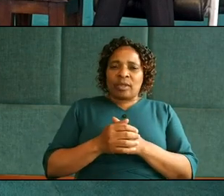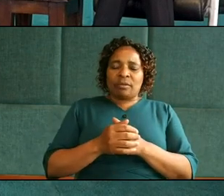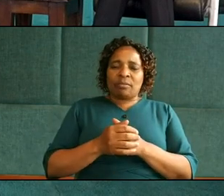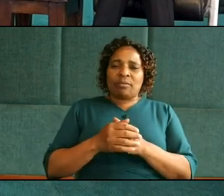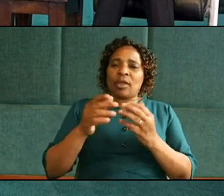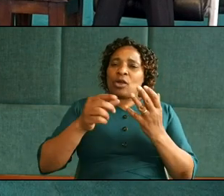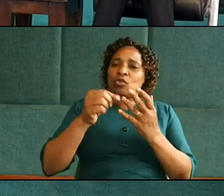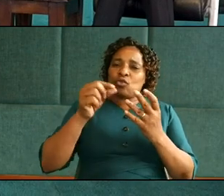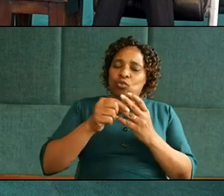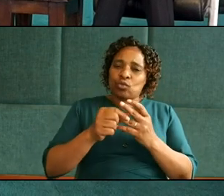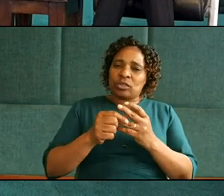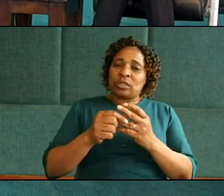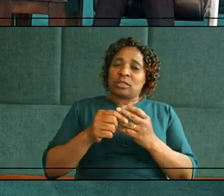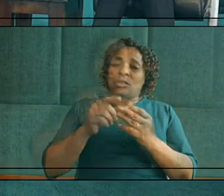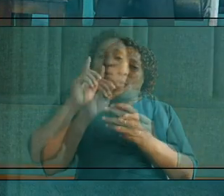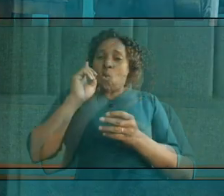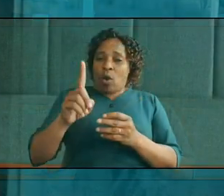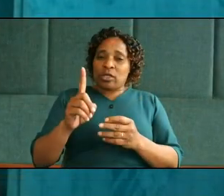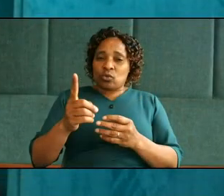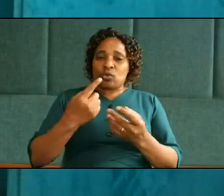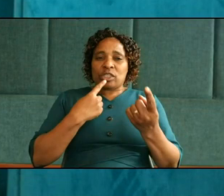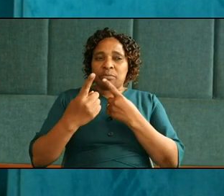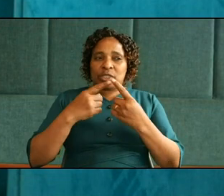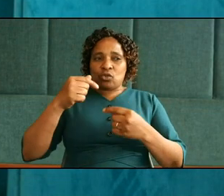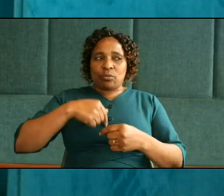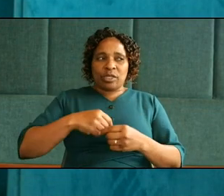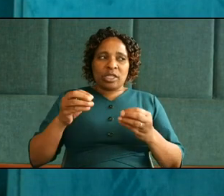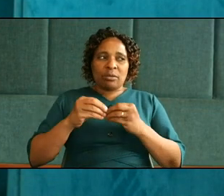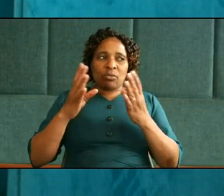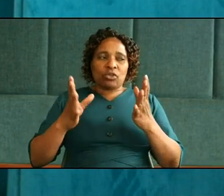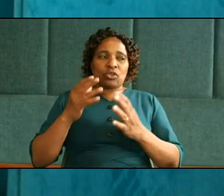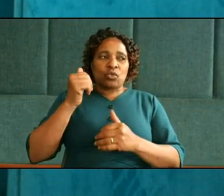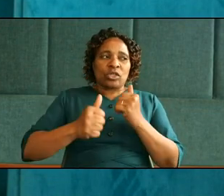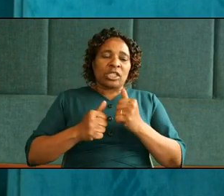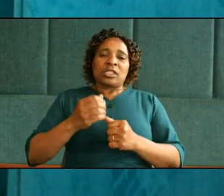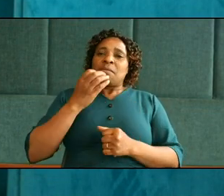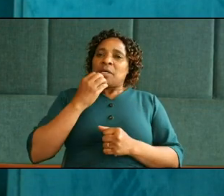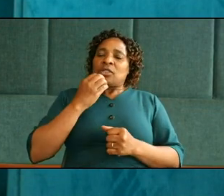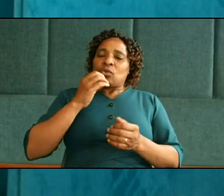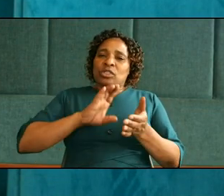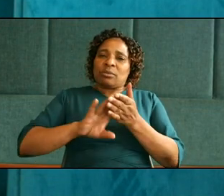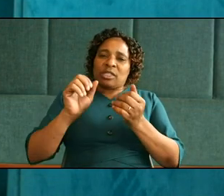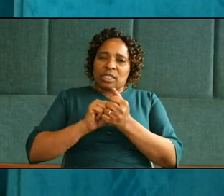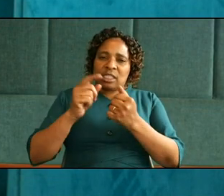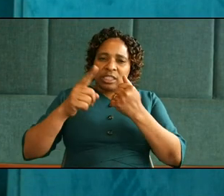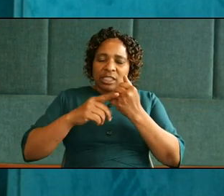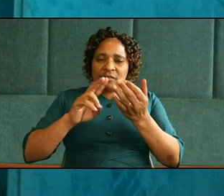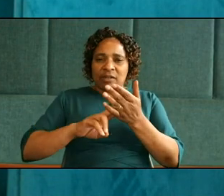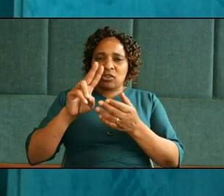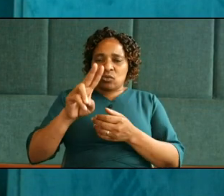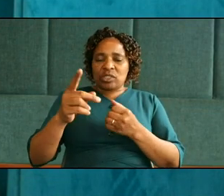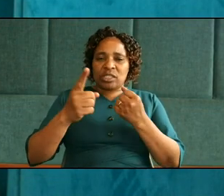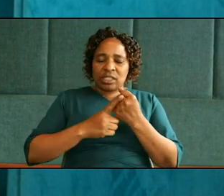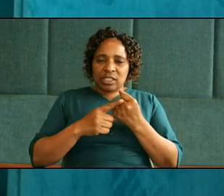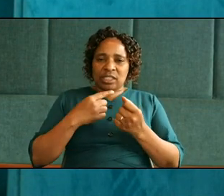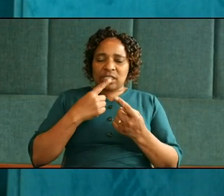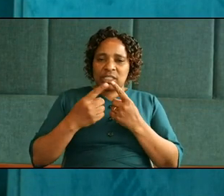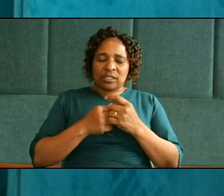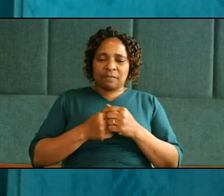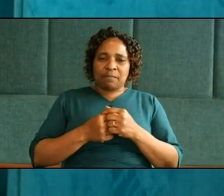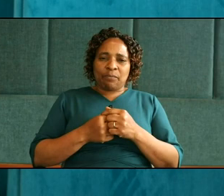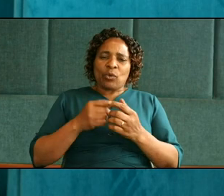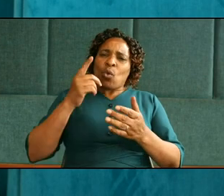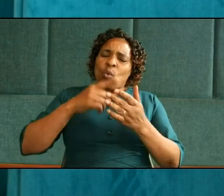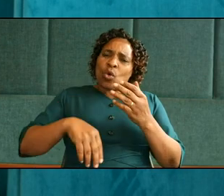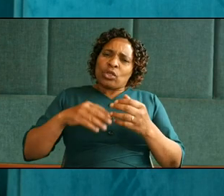I'll choose the ones that speak to me the most, which is Matthew chapter 16, verse 26. It says, what